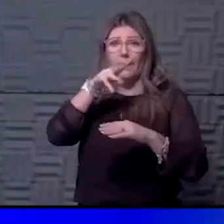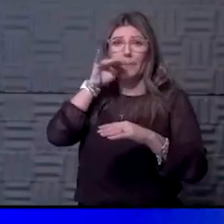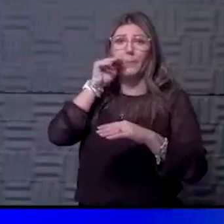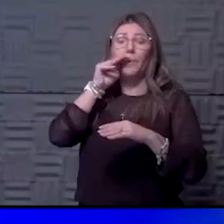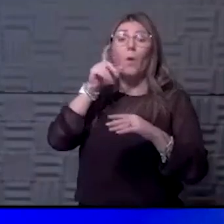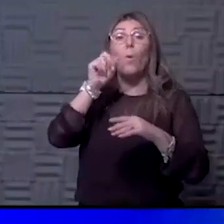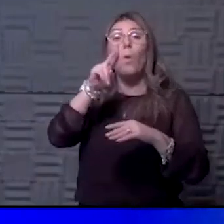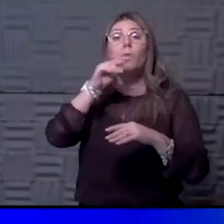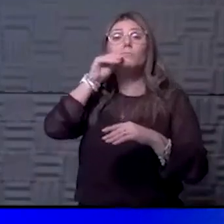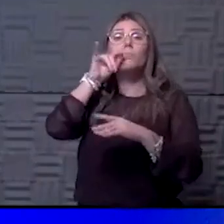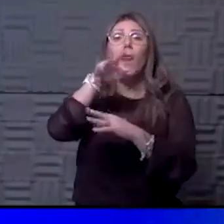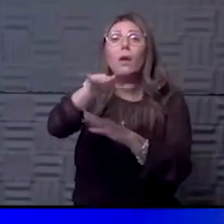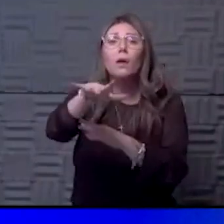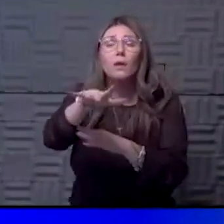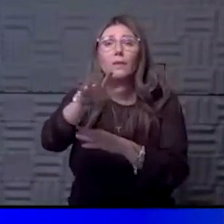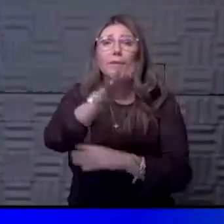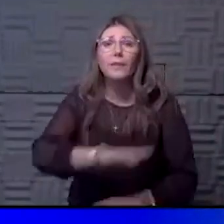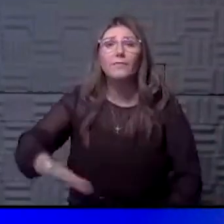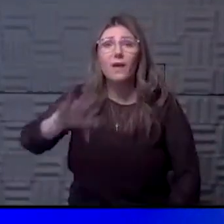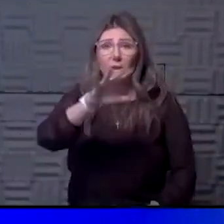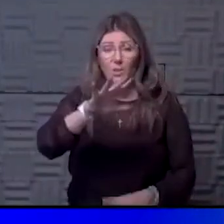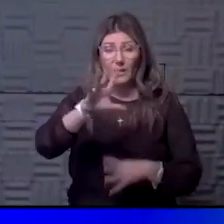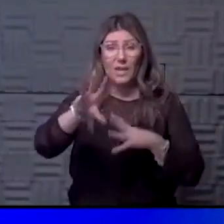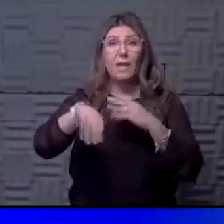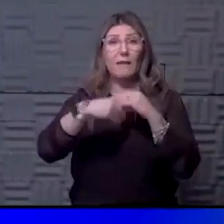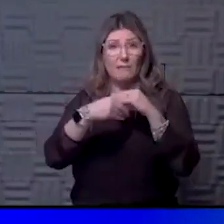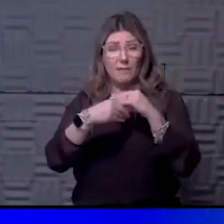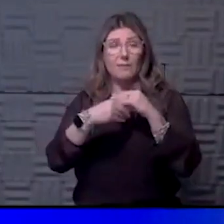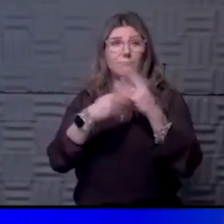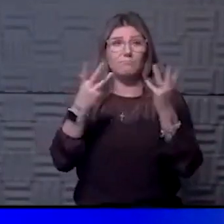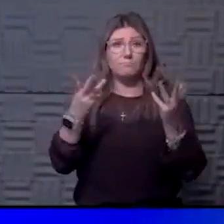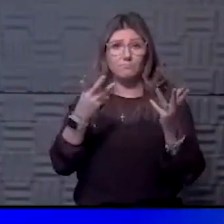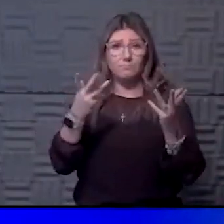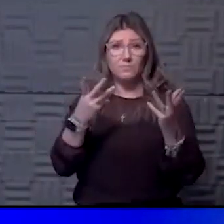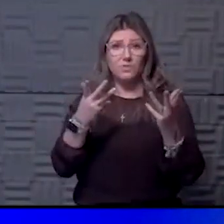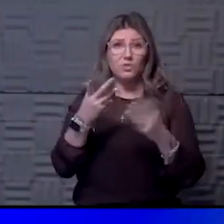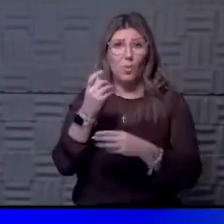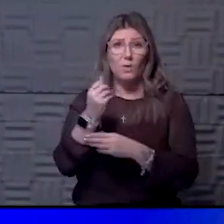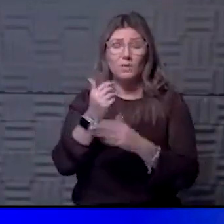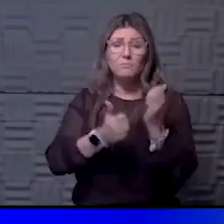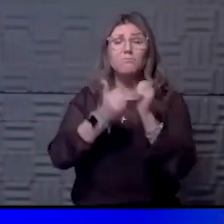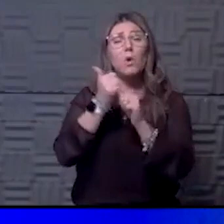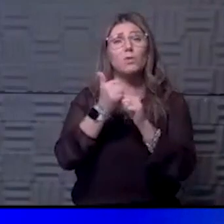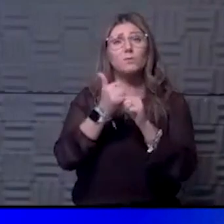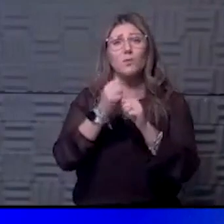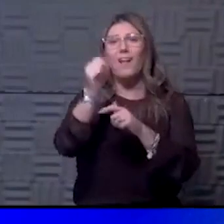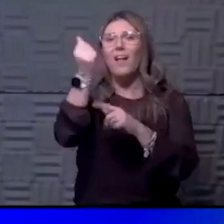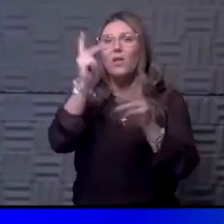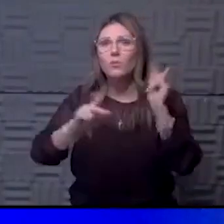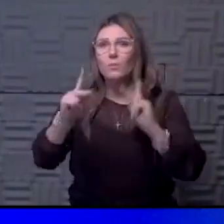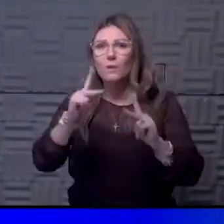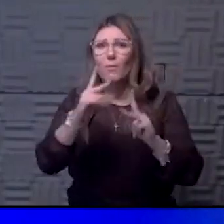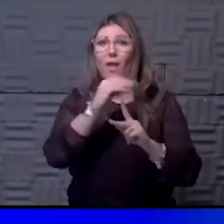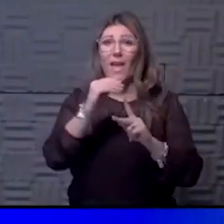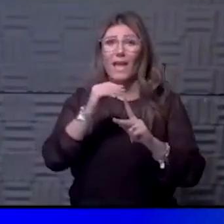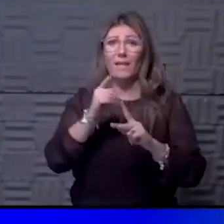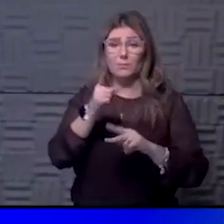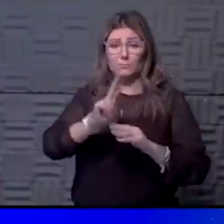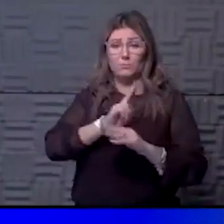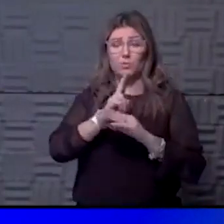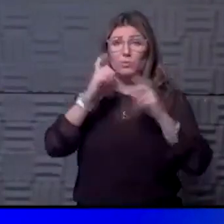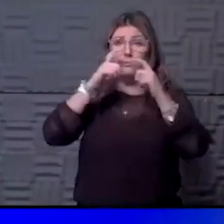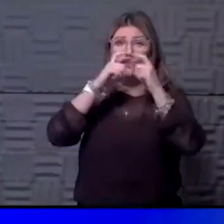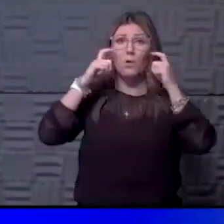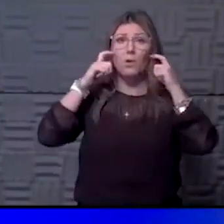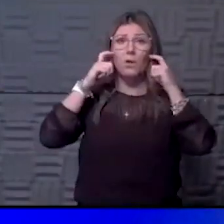the environment. Now, it does also add or give the wearer some protection as well from preventing the virus to come into